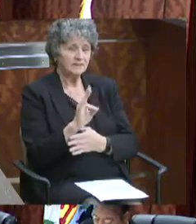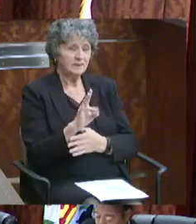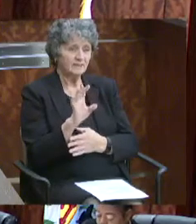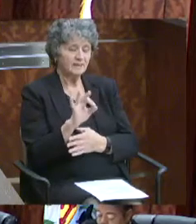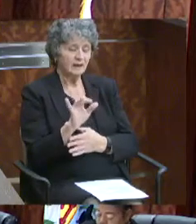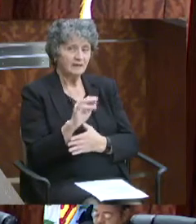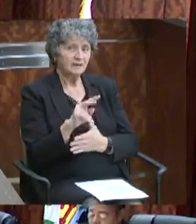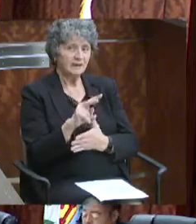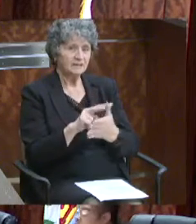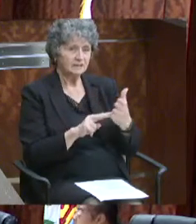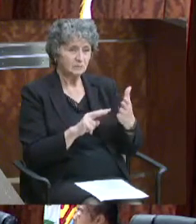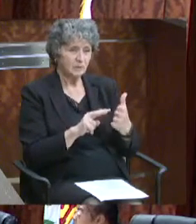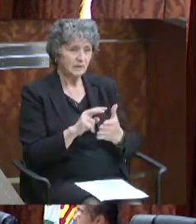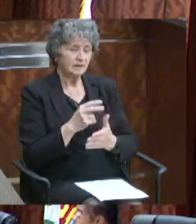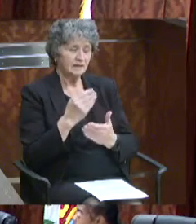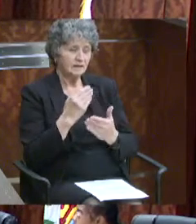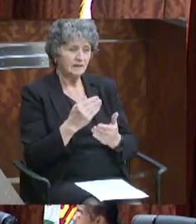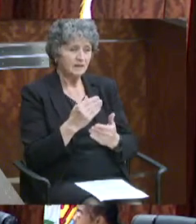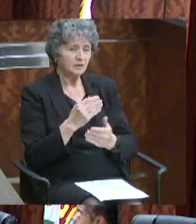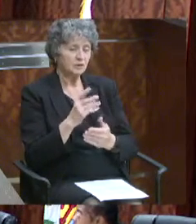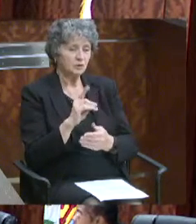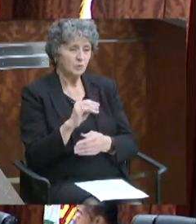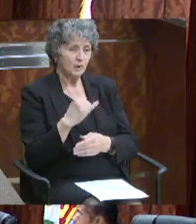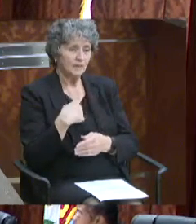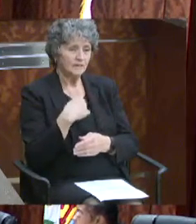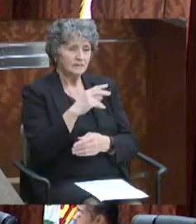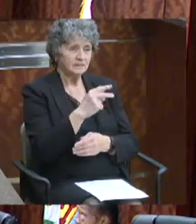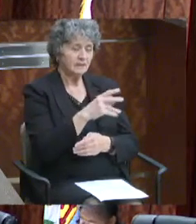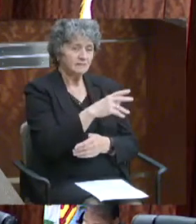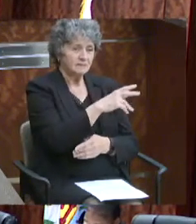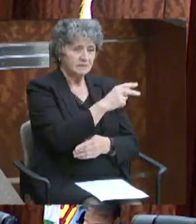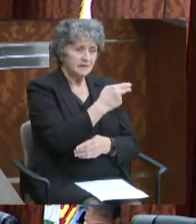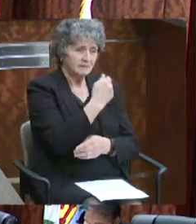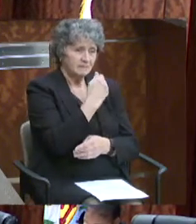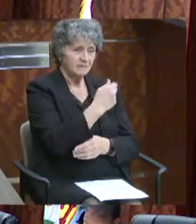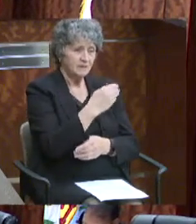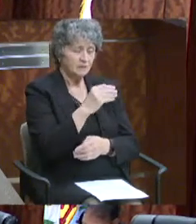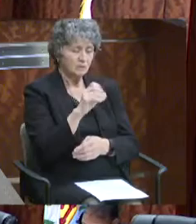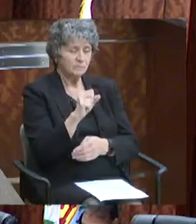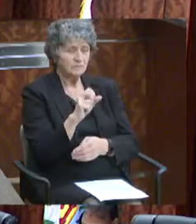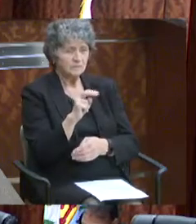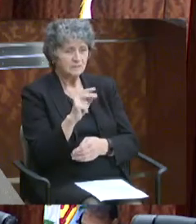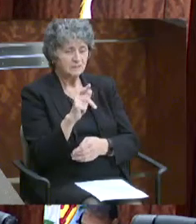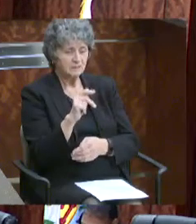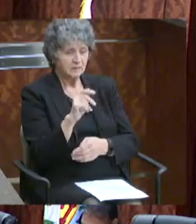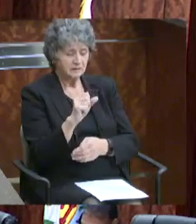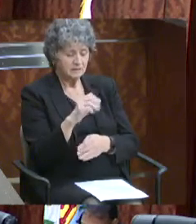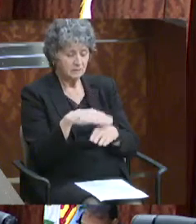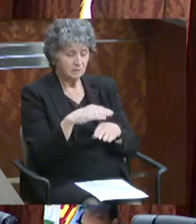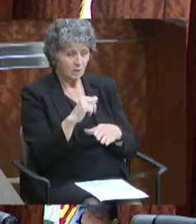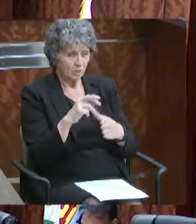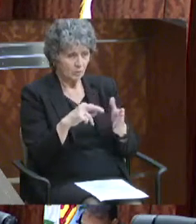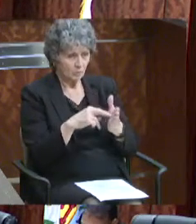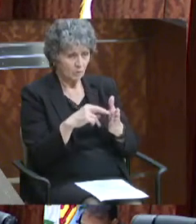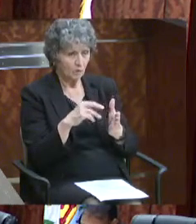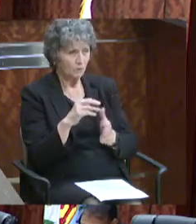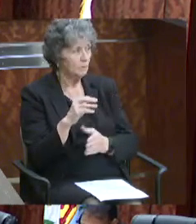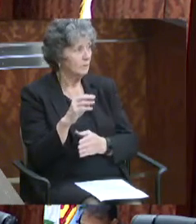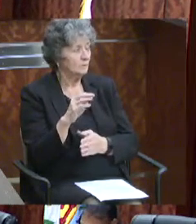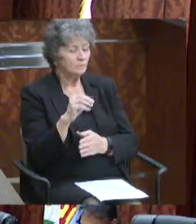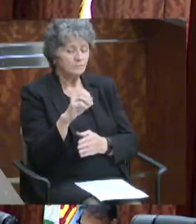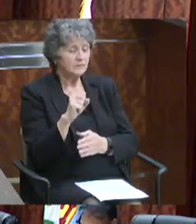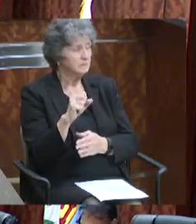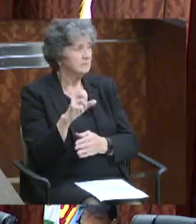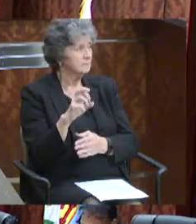read into the record. Thank you. Do I have a second? Second. Thank you, Ms. It's Nichols. obnoxious, Madam they're Clerk? Changing it to nuisance.